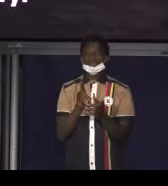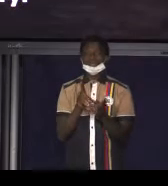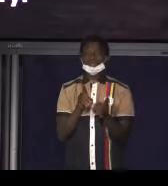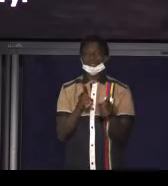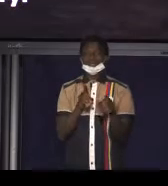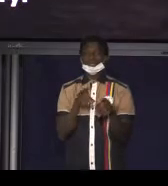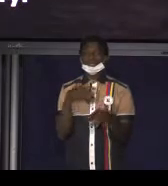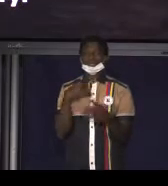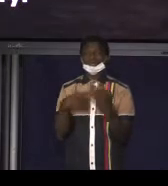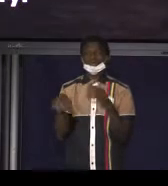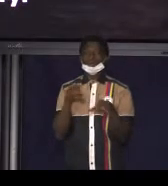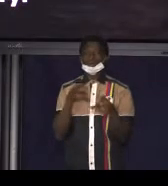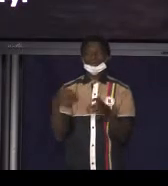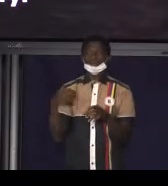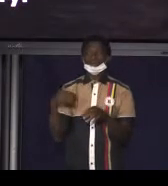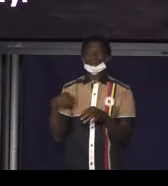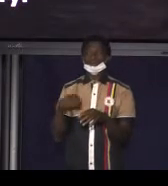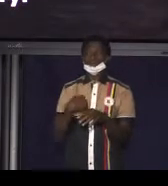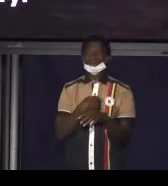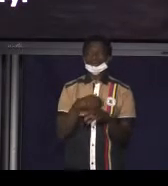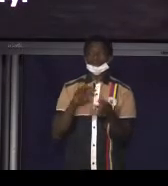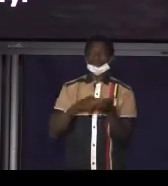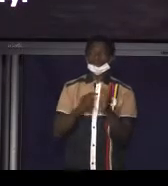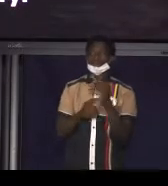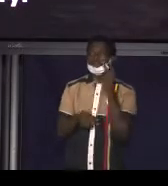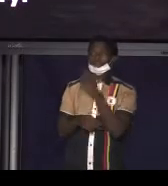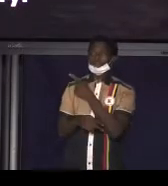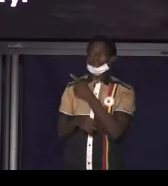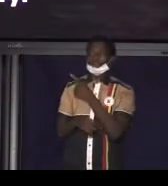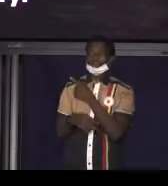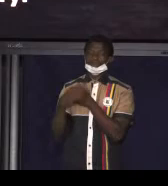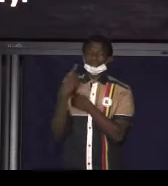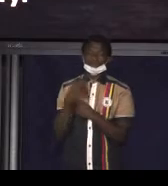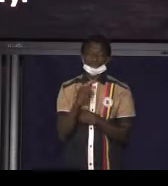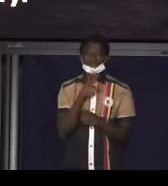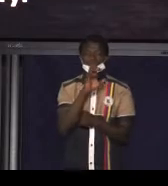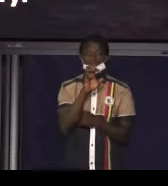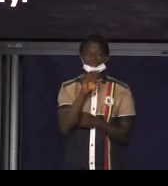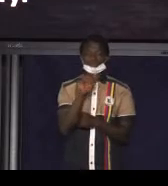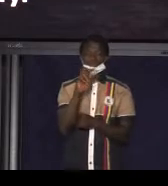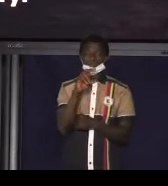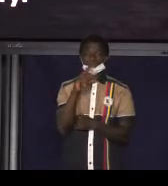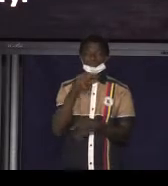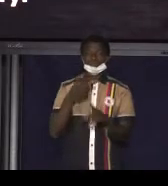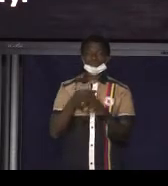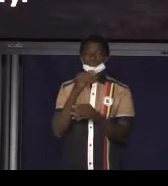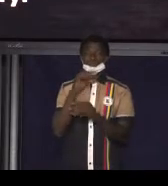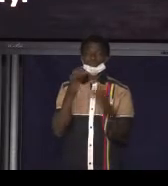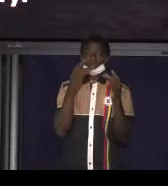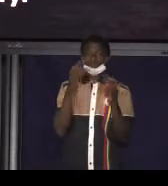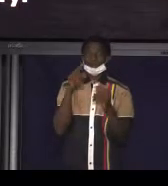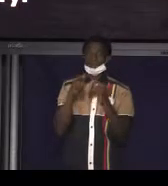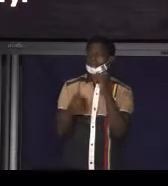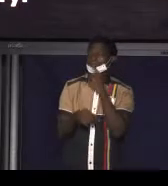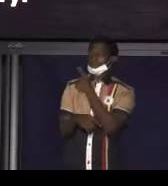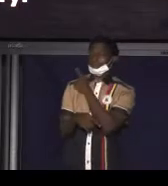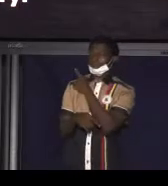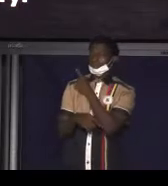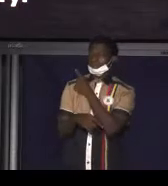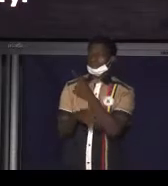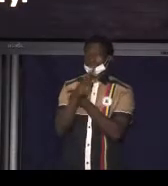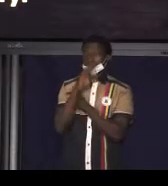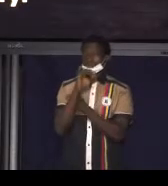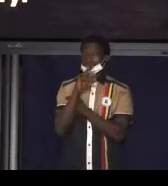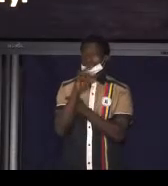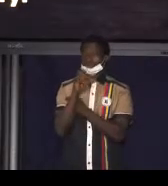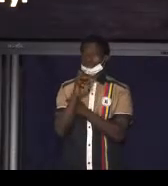are we talking about? This is the current derived from cell or battery, like you were shown in that